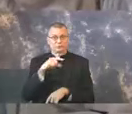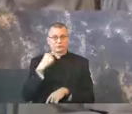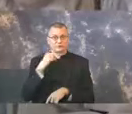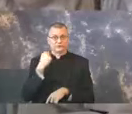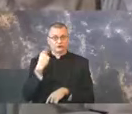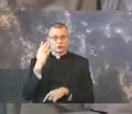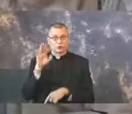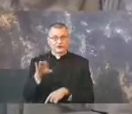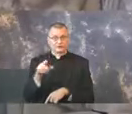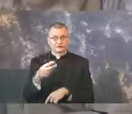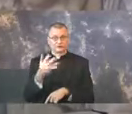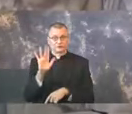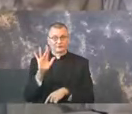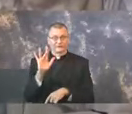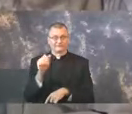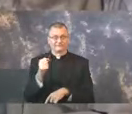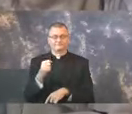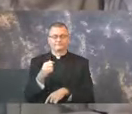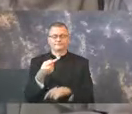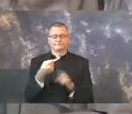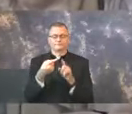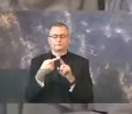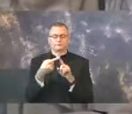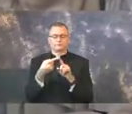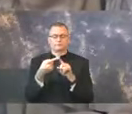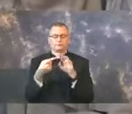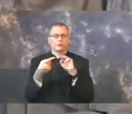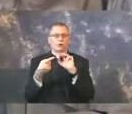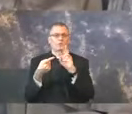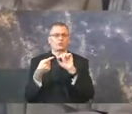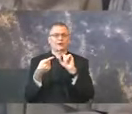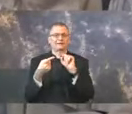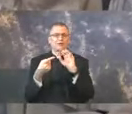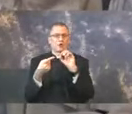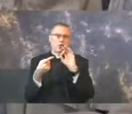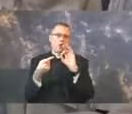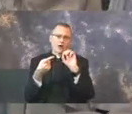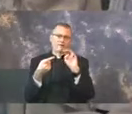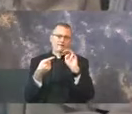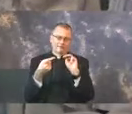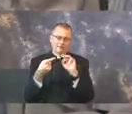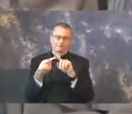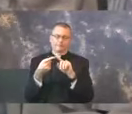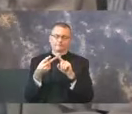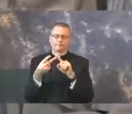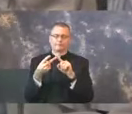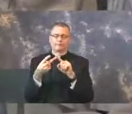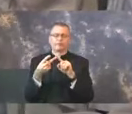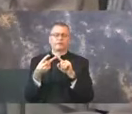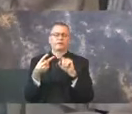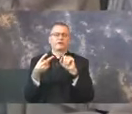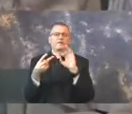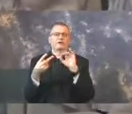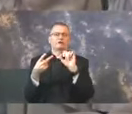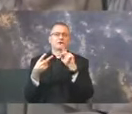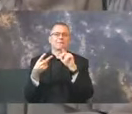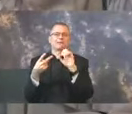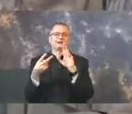ordination, Father Mietek Witt, OFM, Father Frederick Peterson,